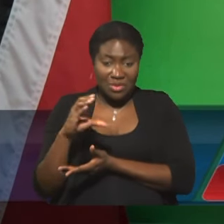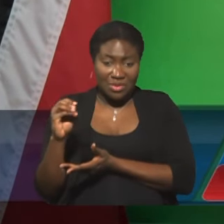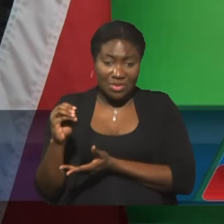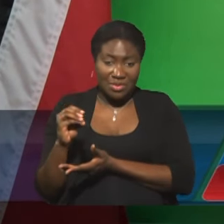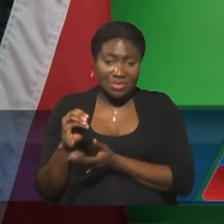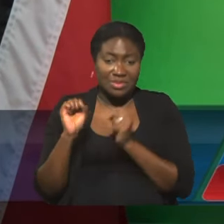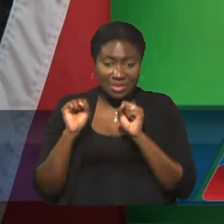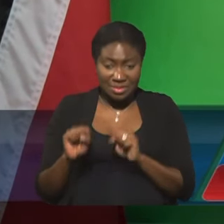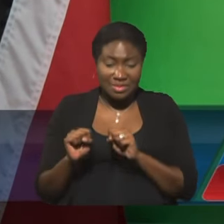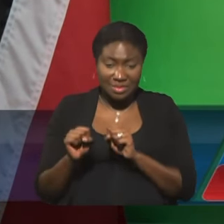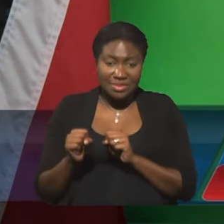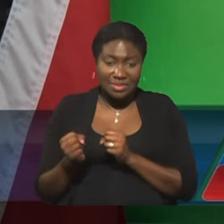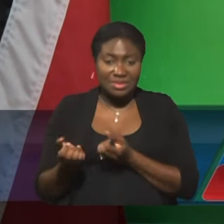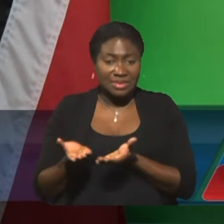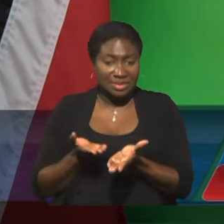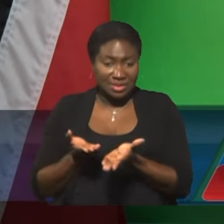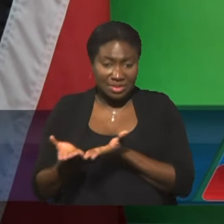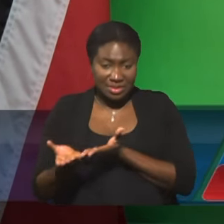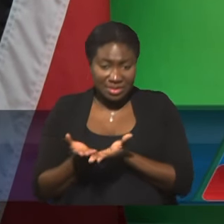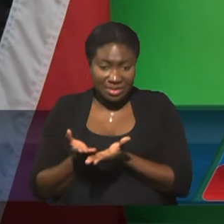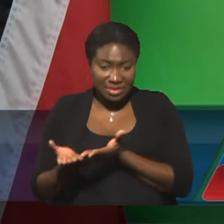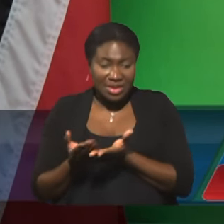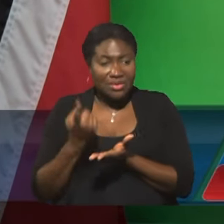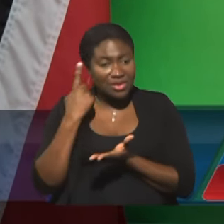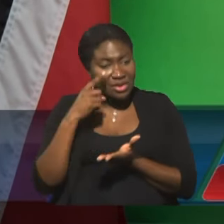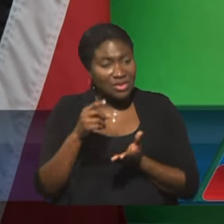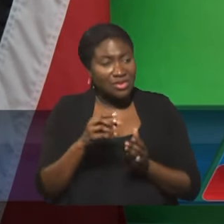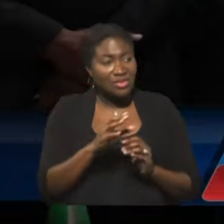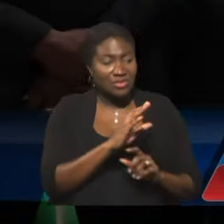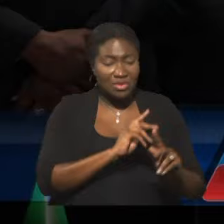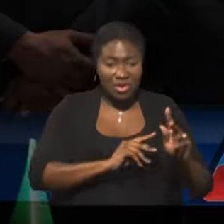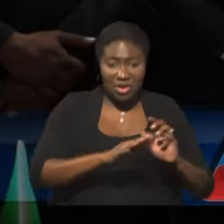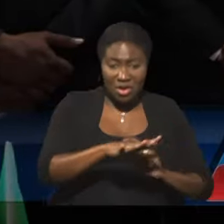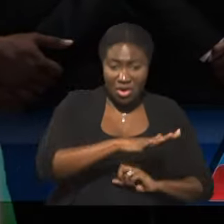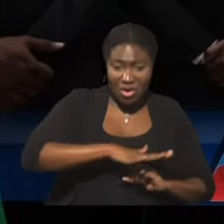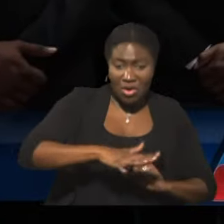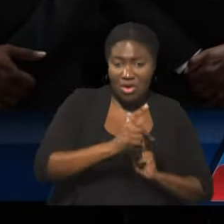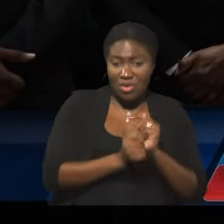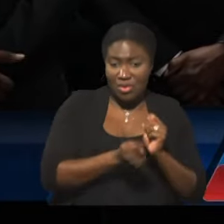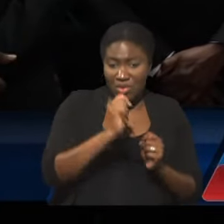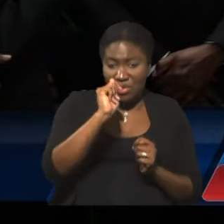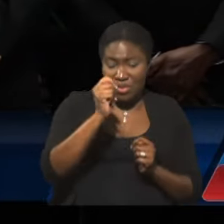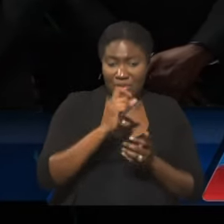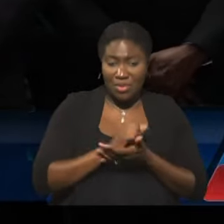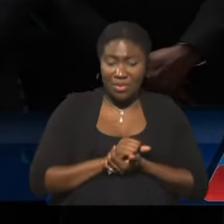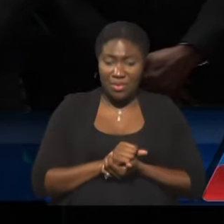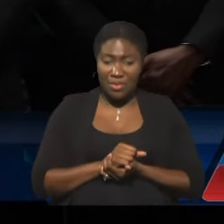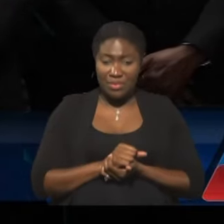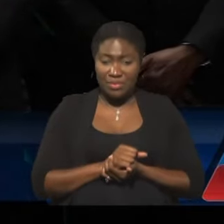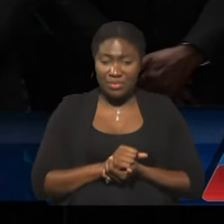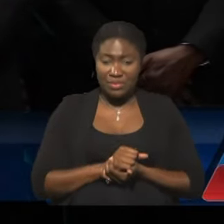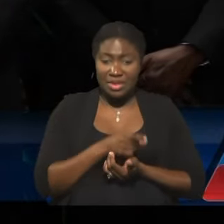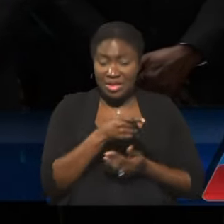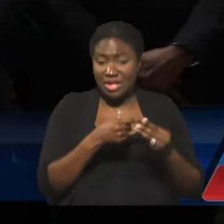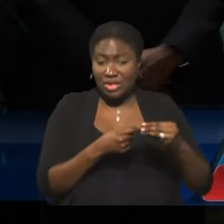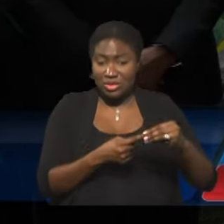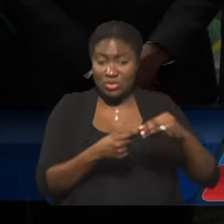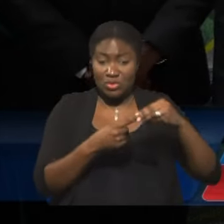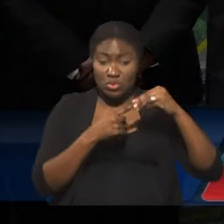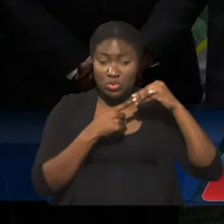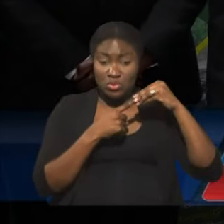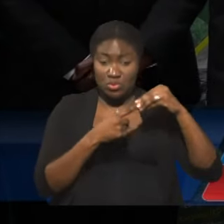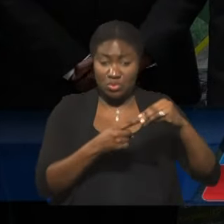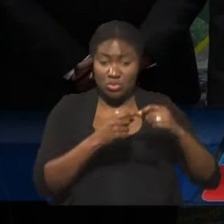as a service provider, but a cornerstone of national development. Minister Imbert said this Special Elite Security